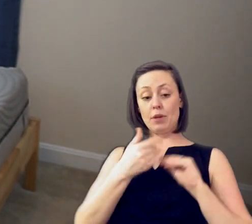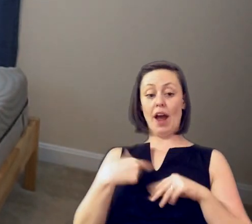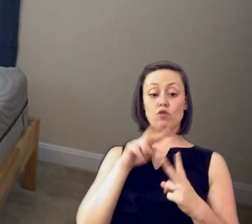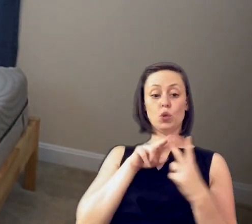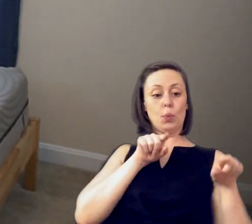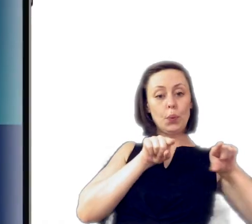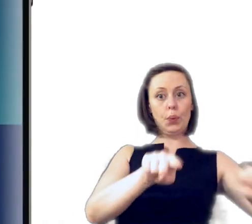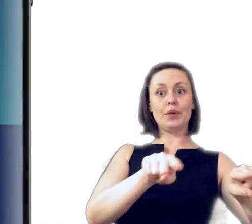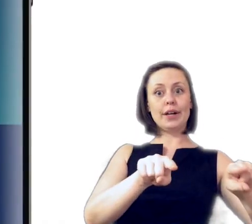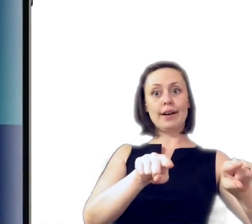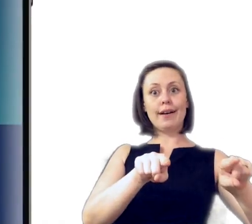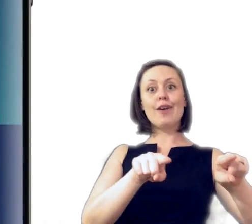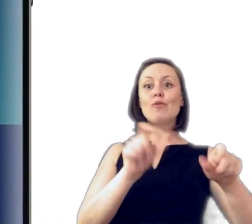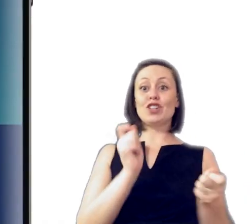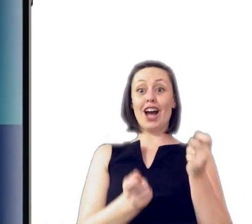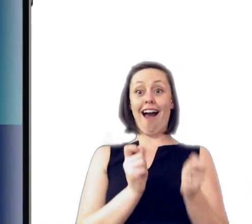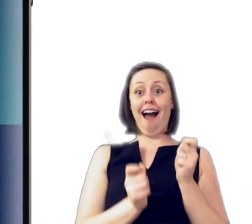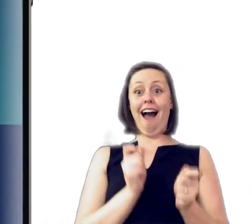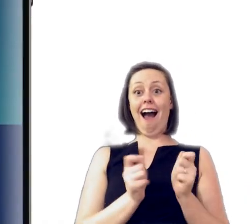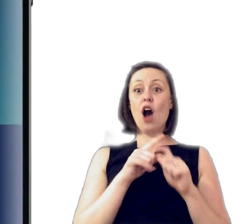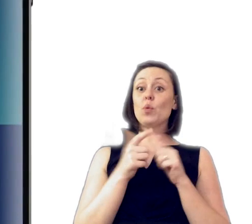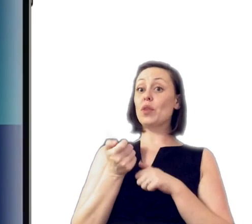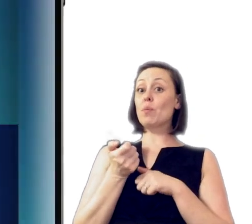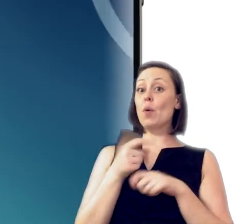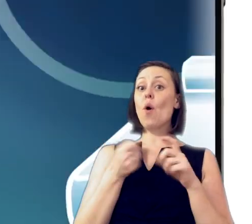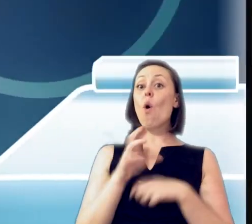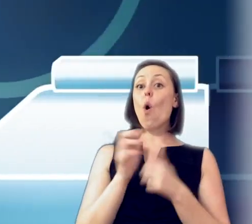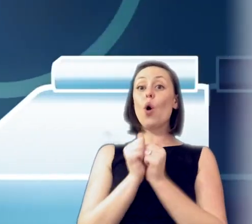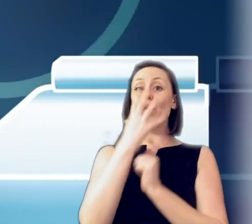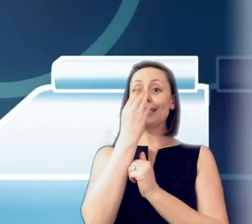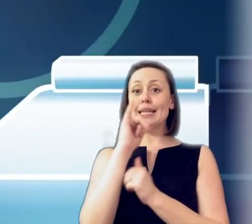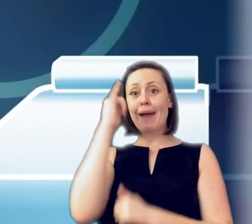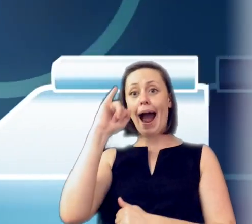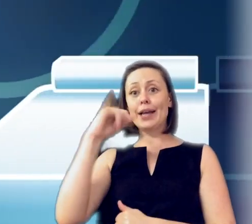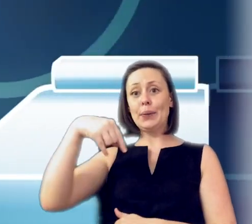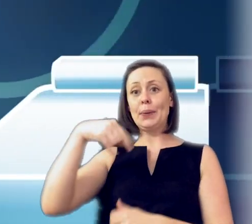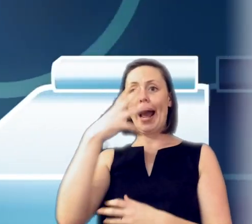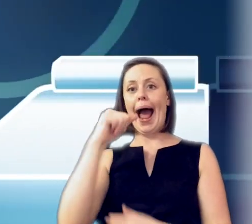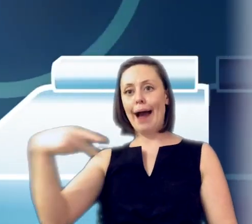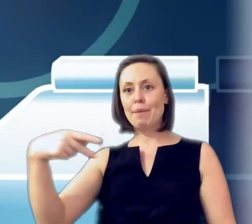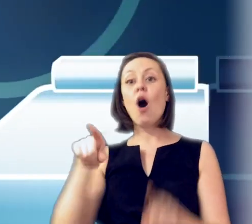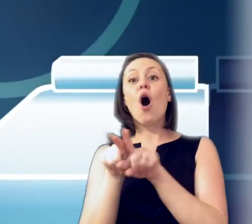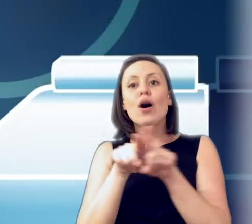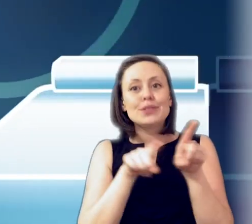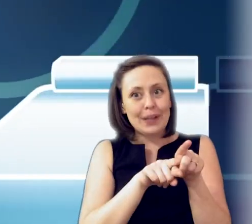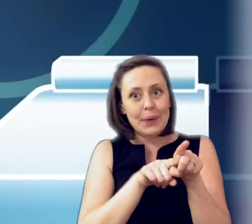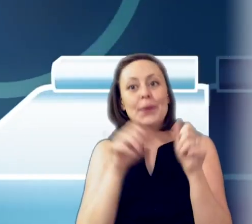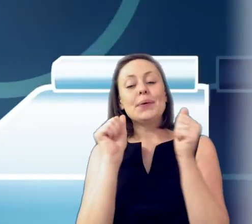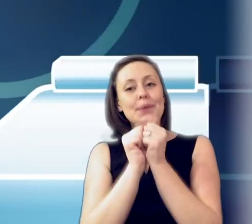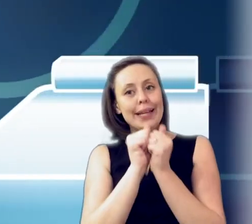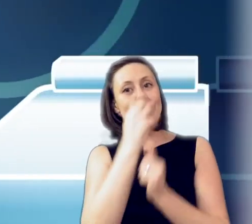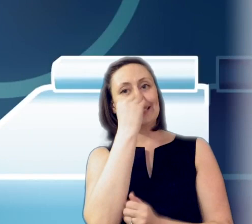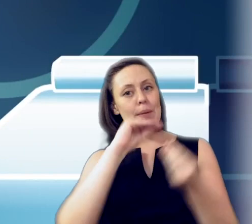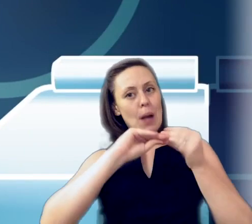of the bed, that you can adjust via remote control or the Sleep IQ app. Also, in regard to the Sleep